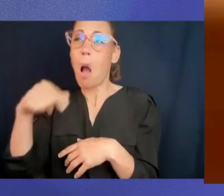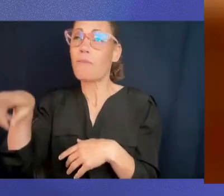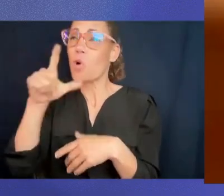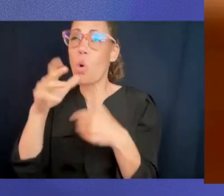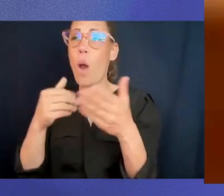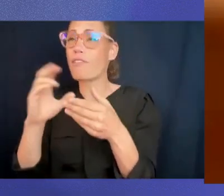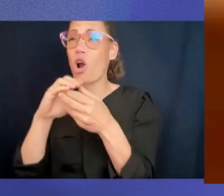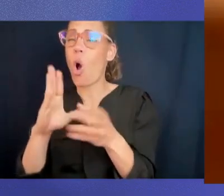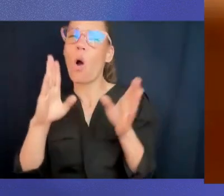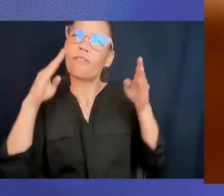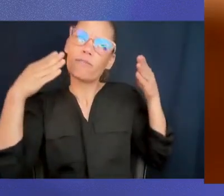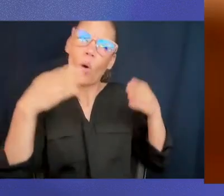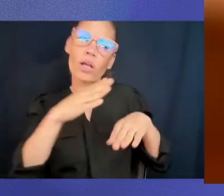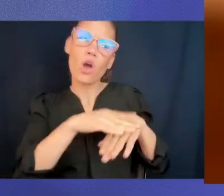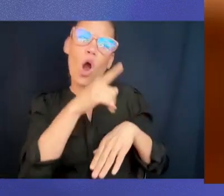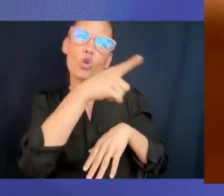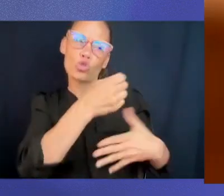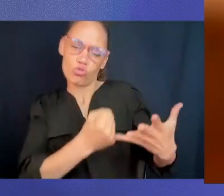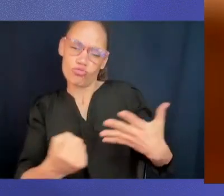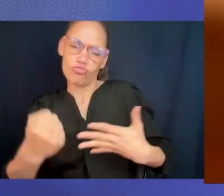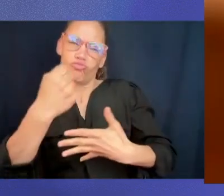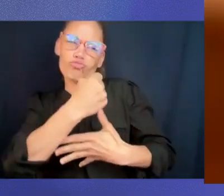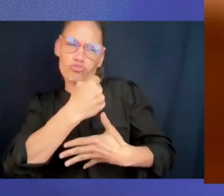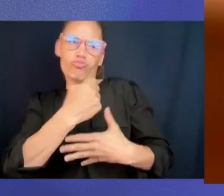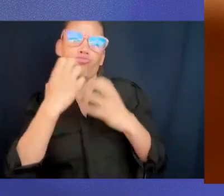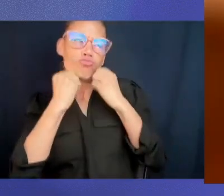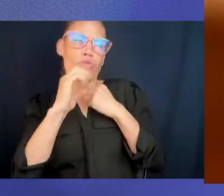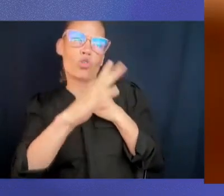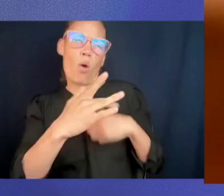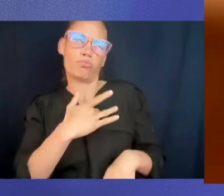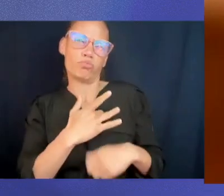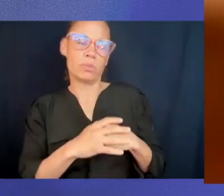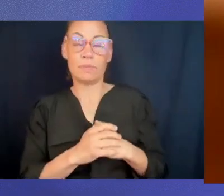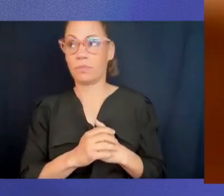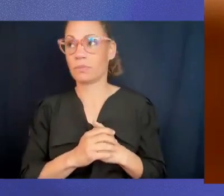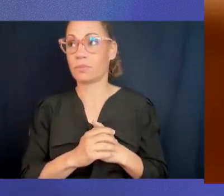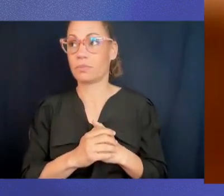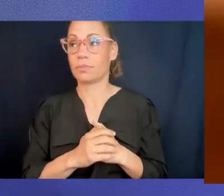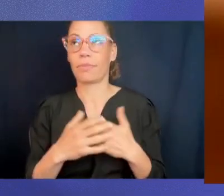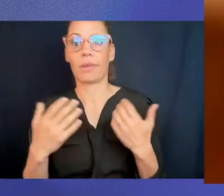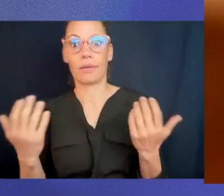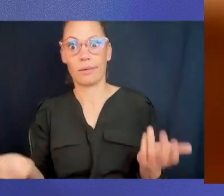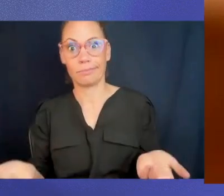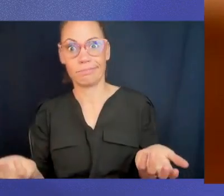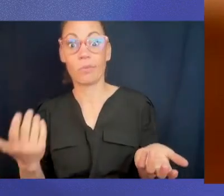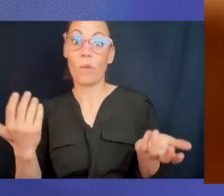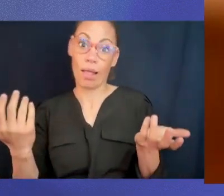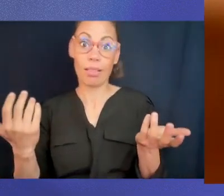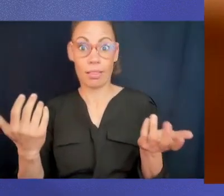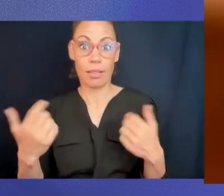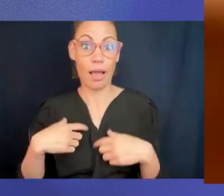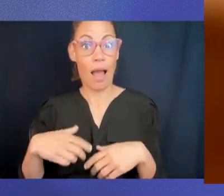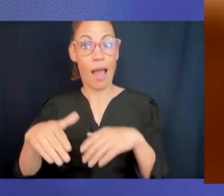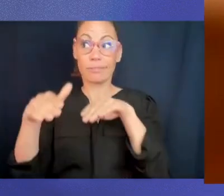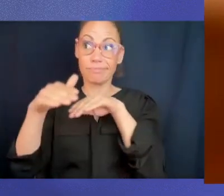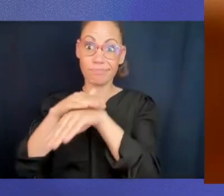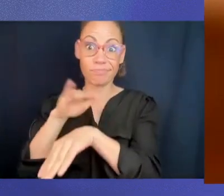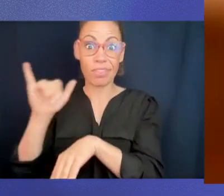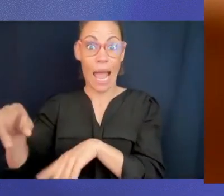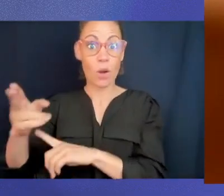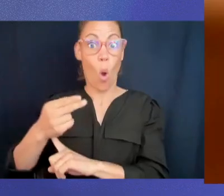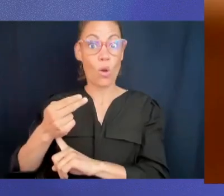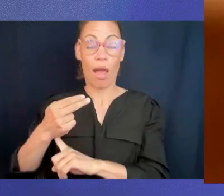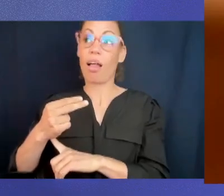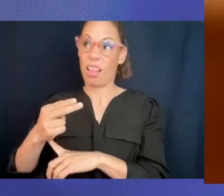first. Well, I ended up staying at the hotel after all, and I got into my room after a 4-hour wait